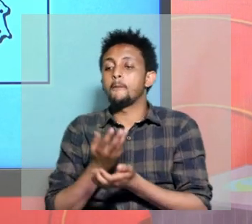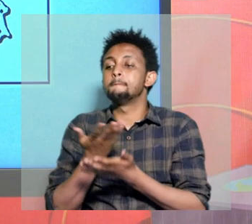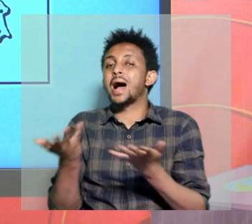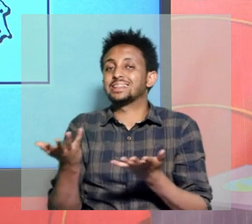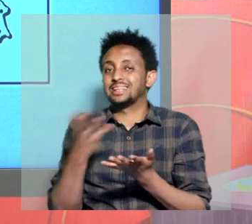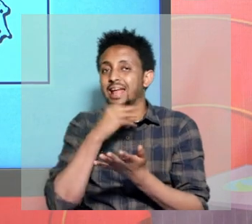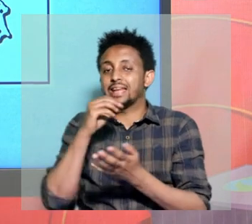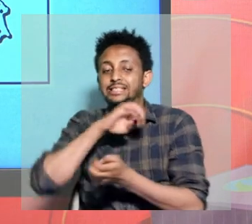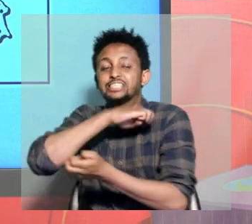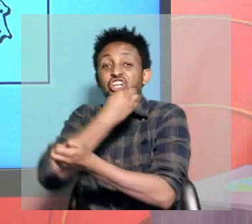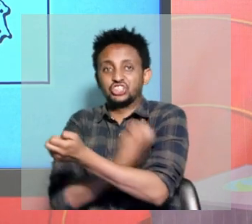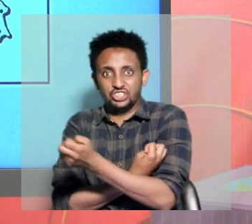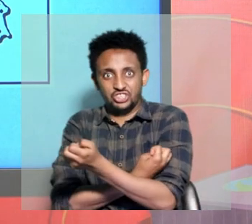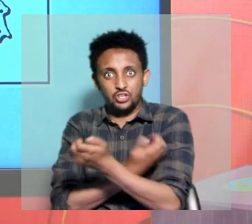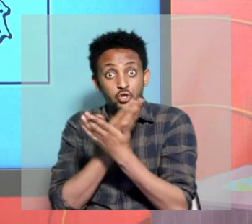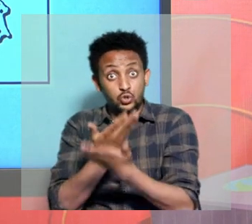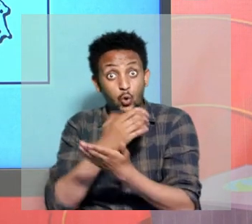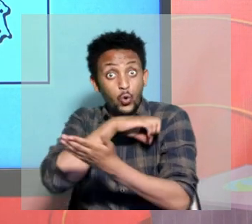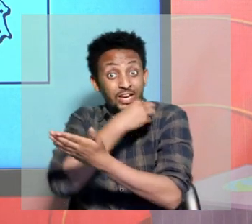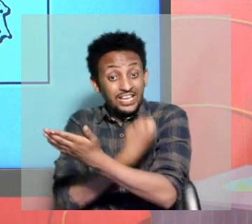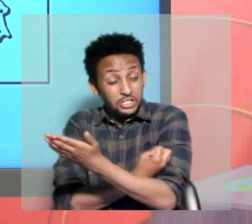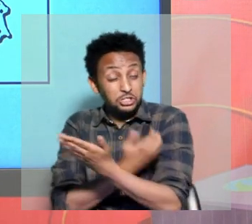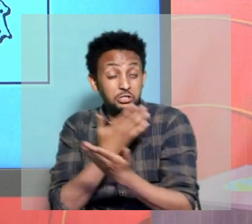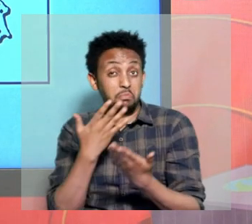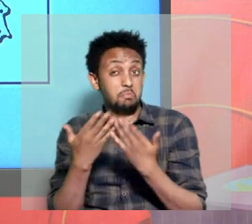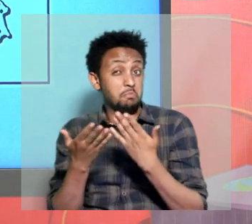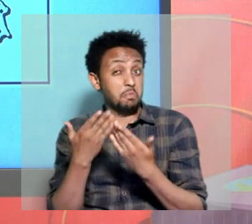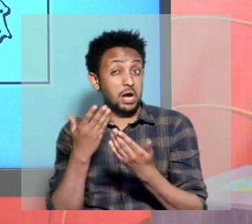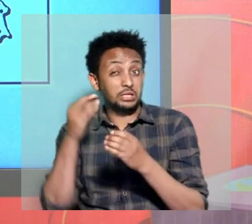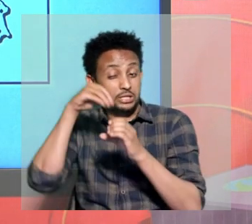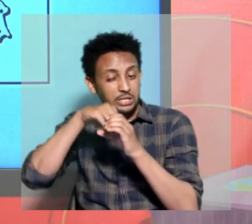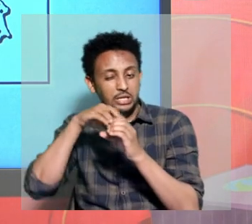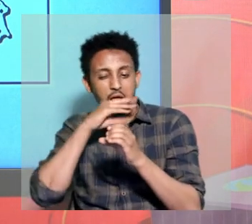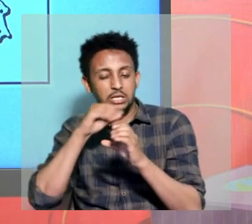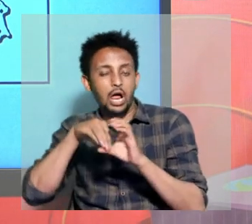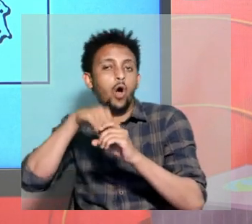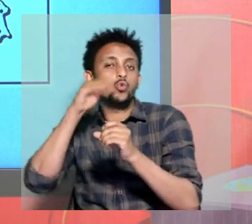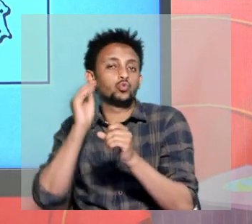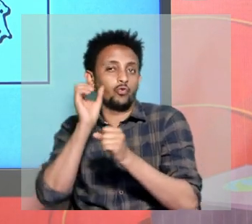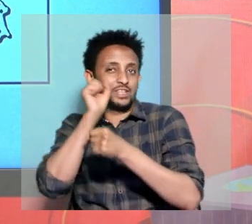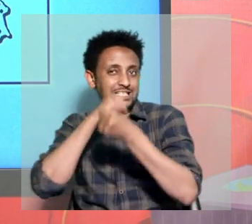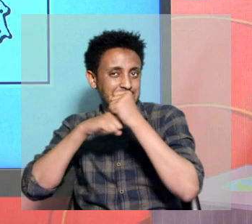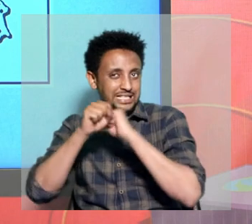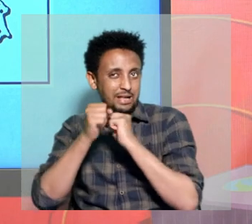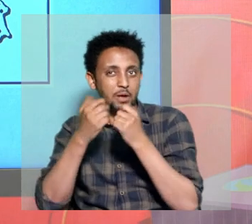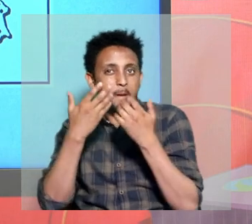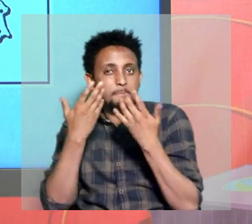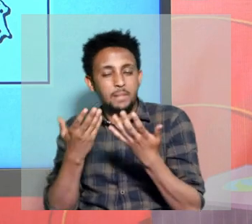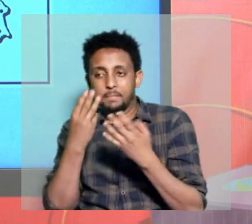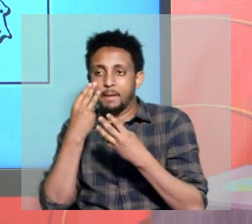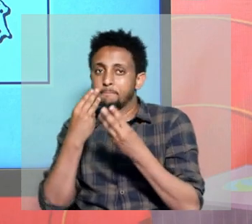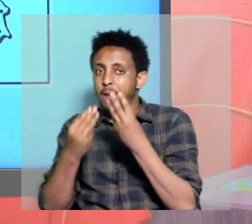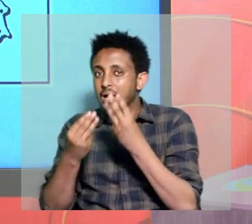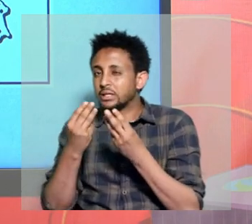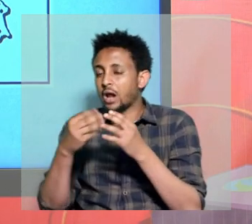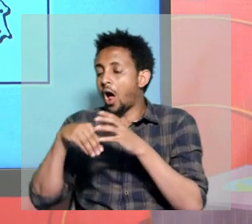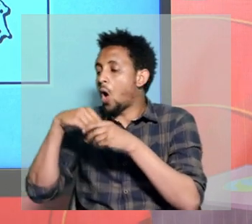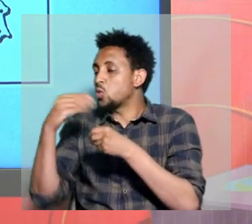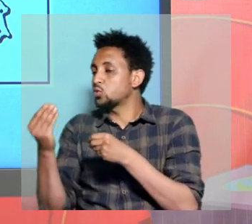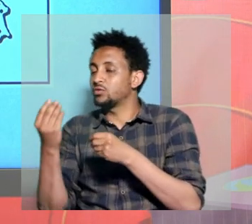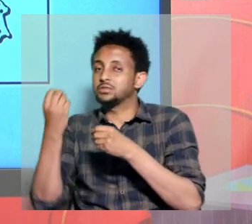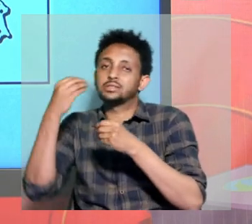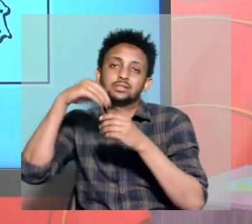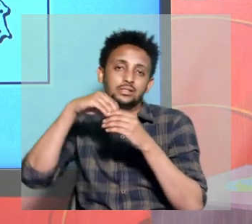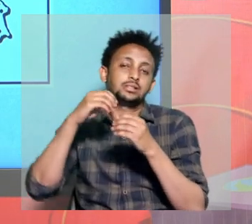and energy. So energy might be in or out of the system, or matter may be in or out of